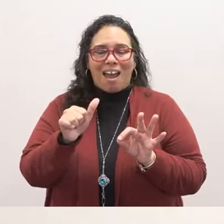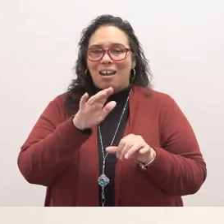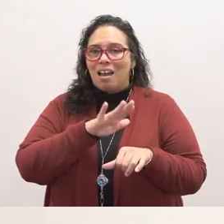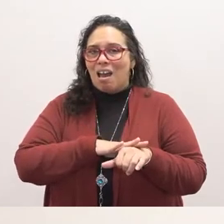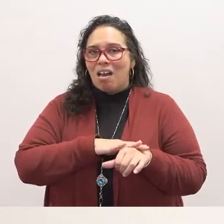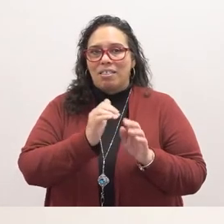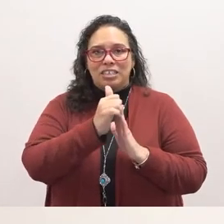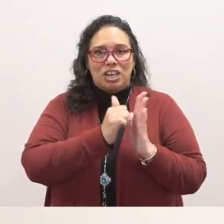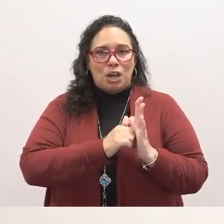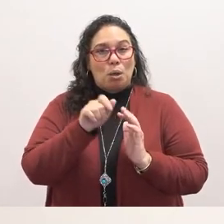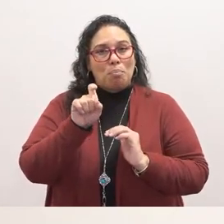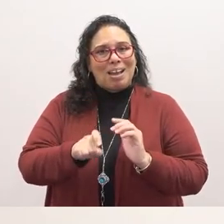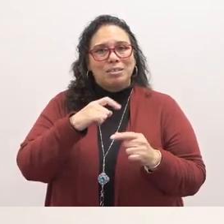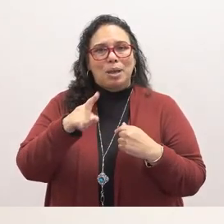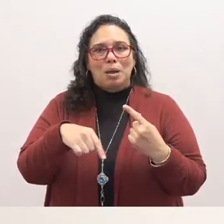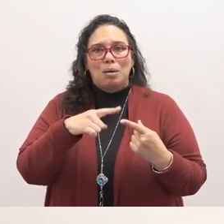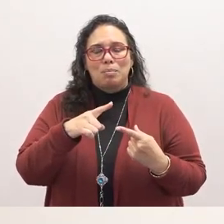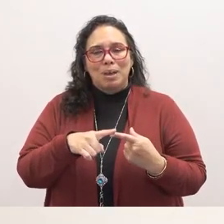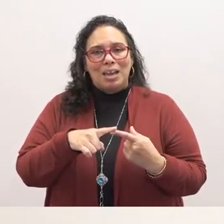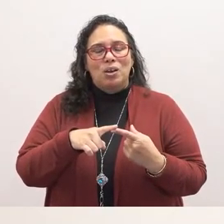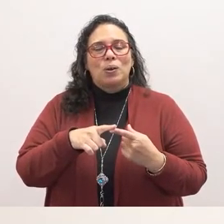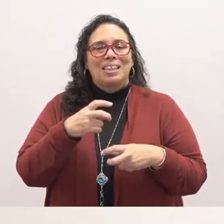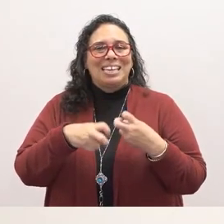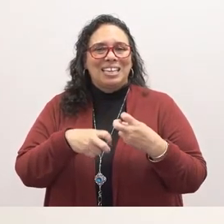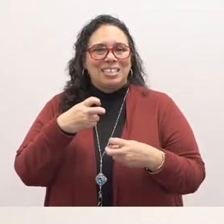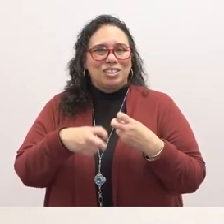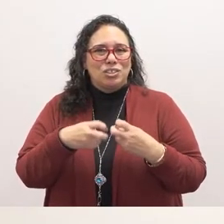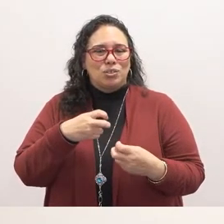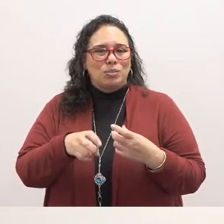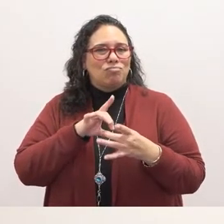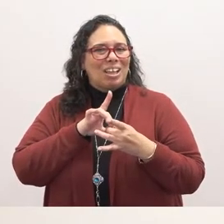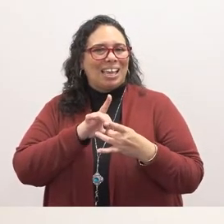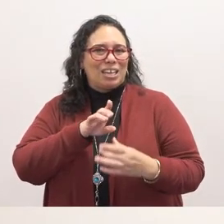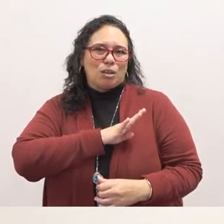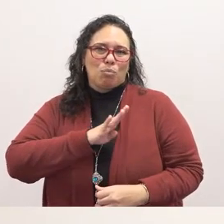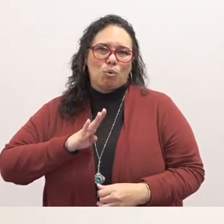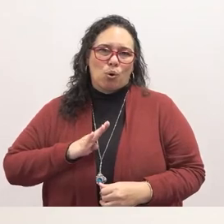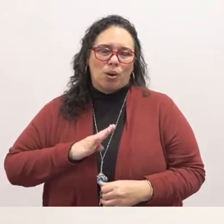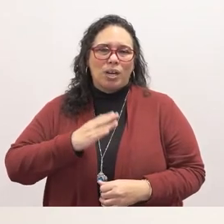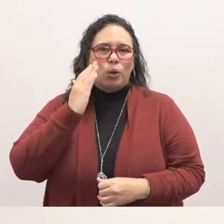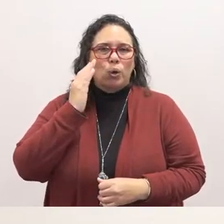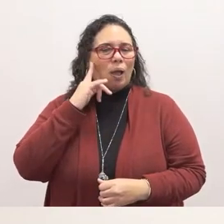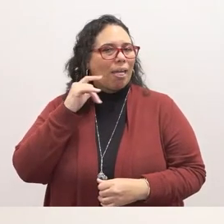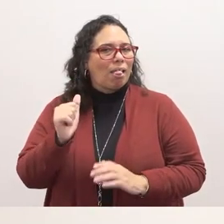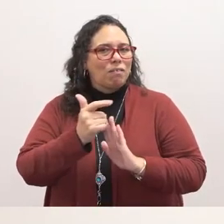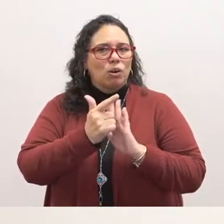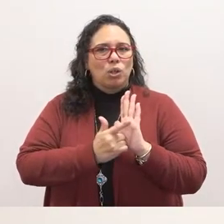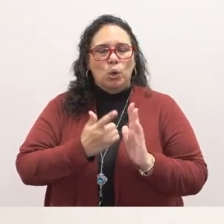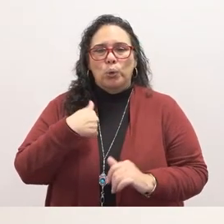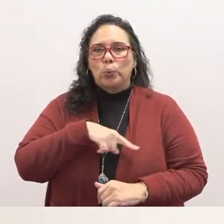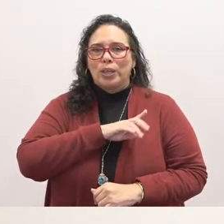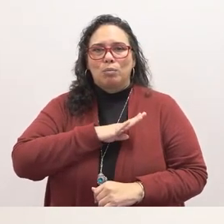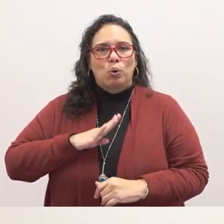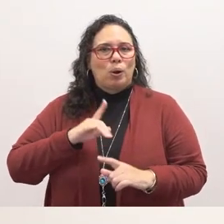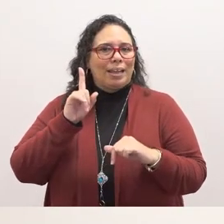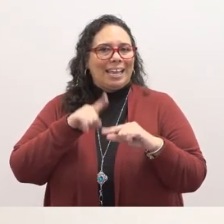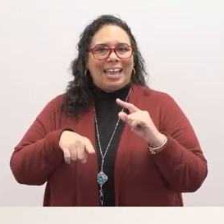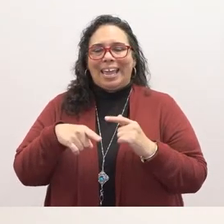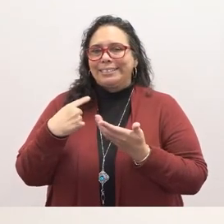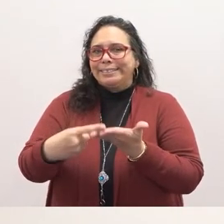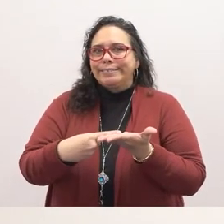today must be about issues that are within the jurisdiction of the board. Please note that due to California law, we, the board, cannot enter into